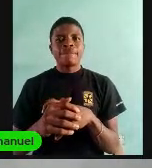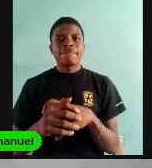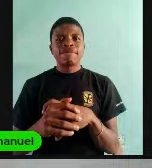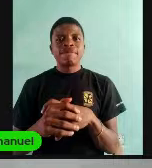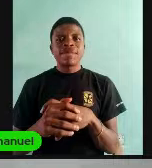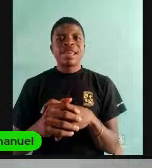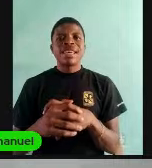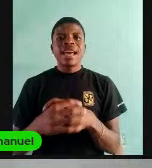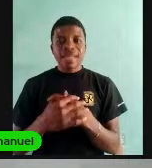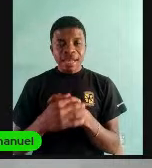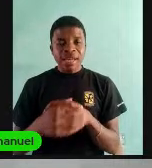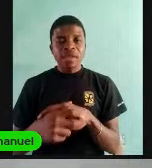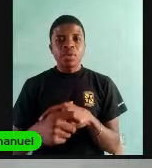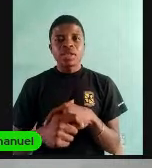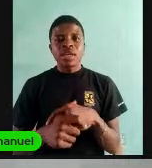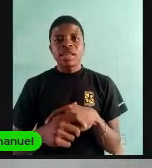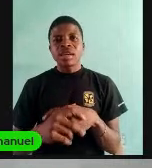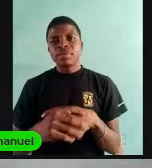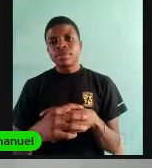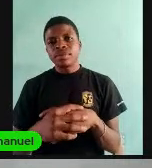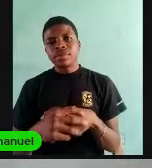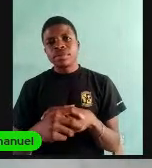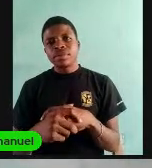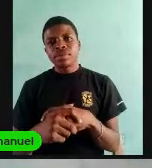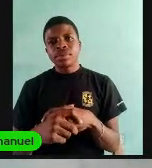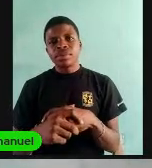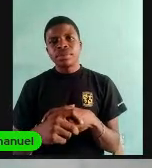me? Yeah, I can hear you. We're together.